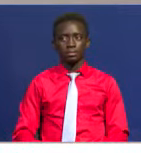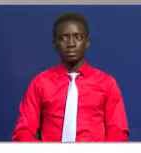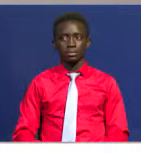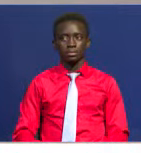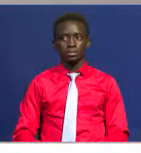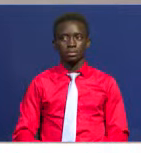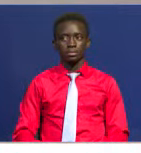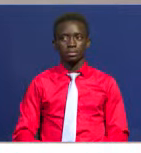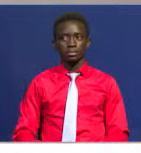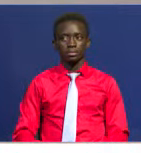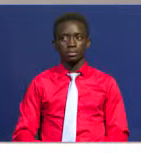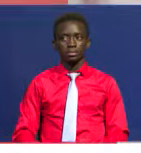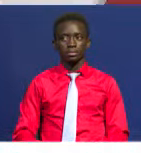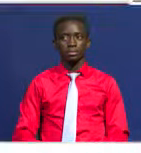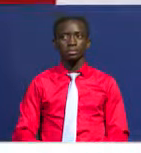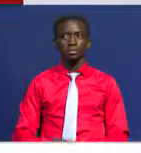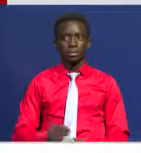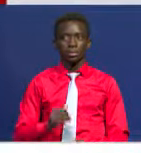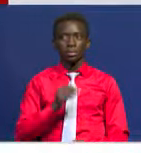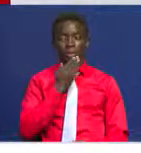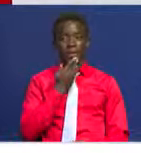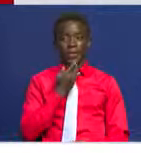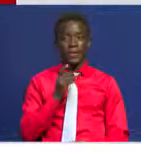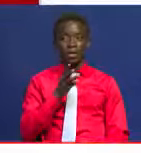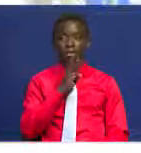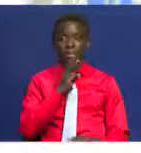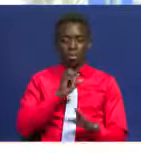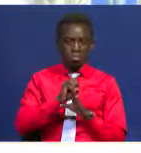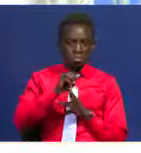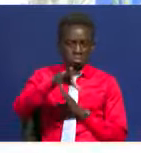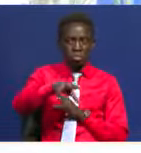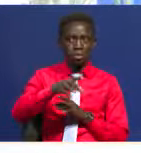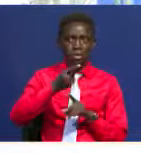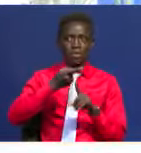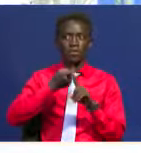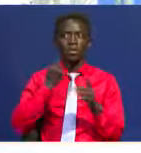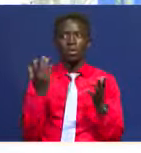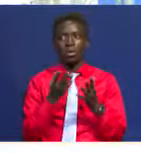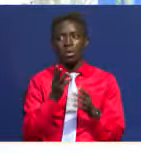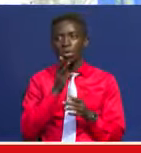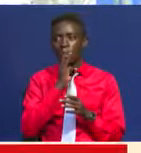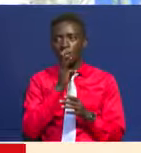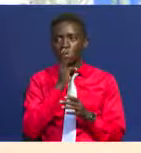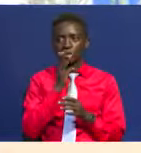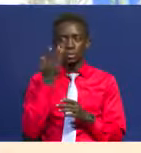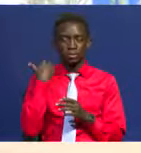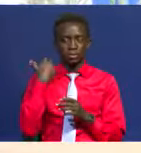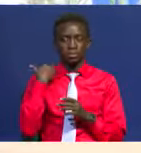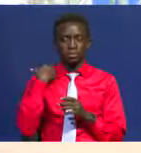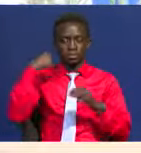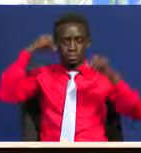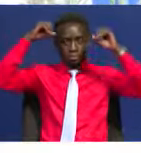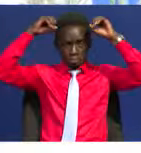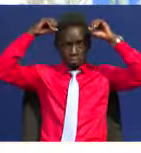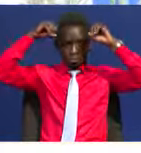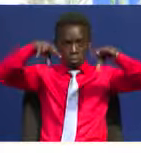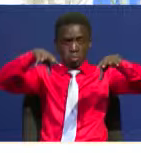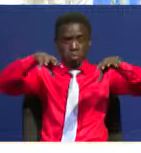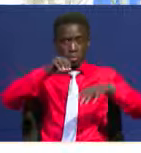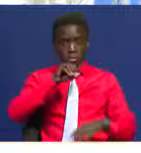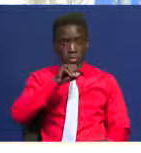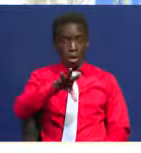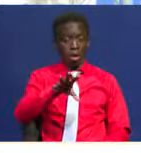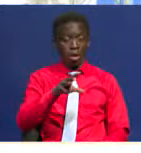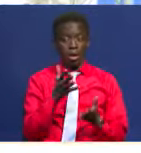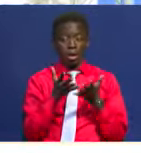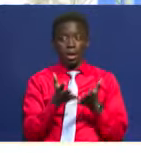The high water pressure that was being ejected from the water cannons here. We are seeing several parked on the side of